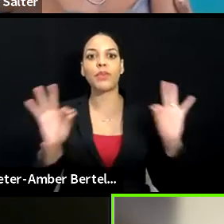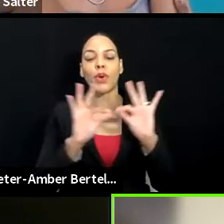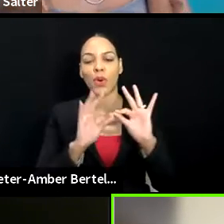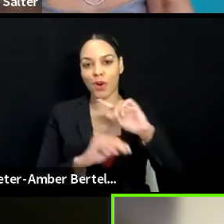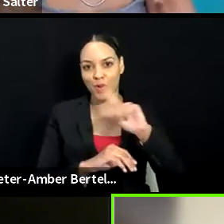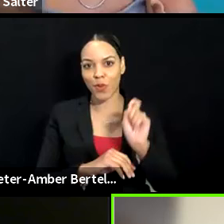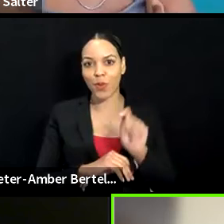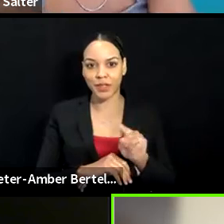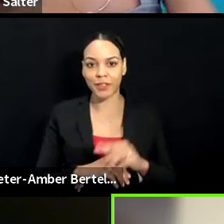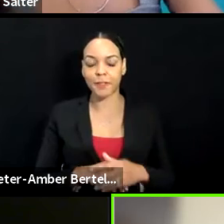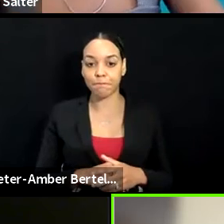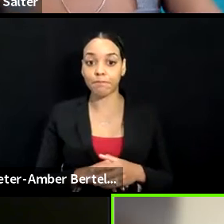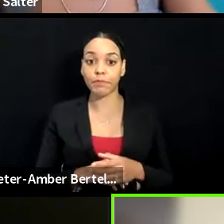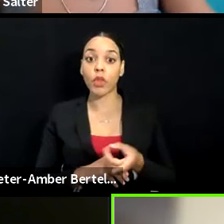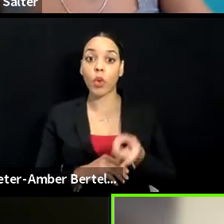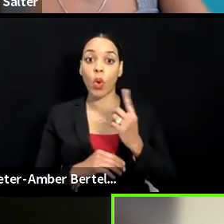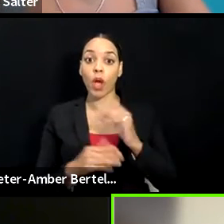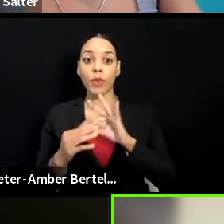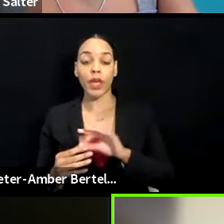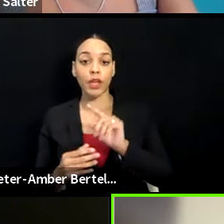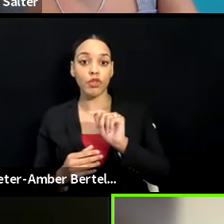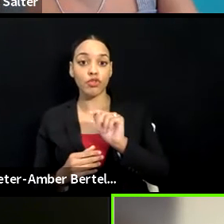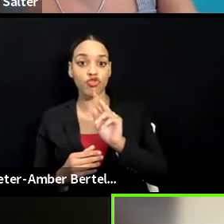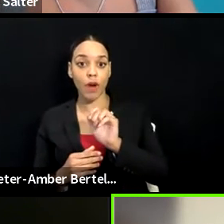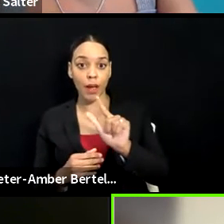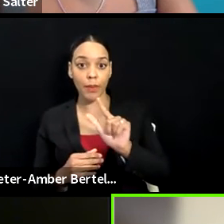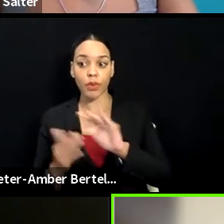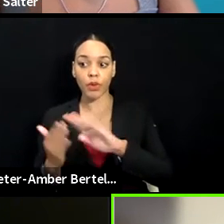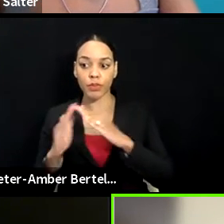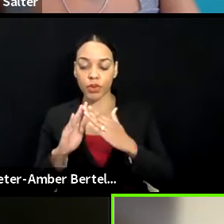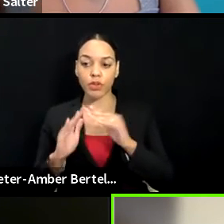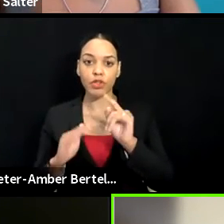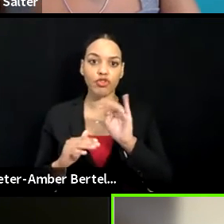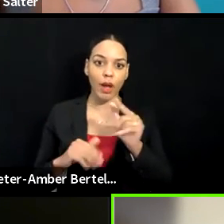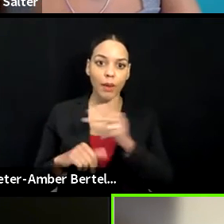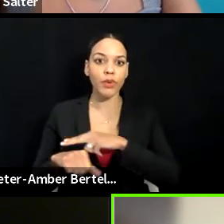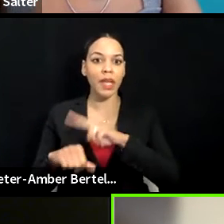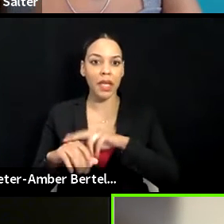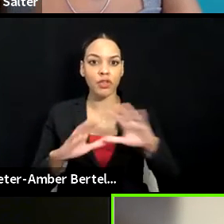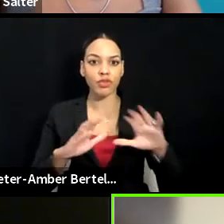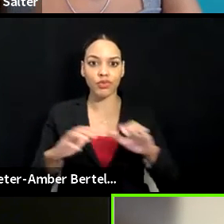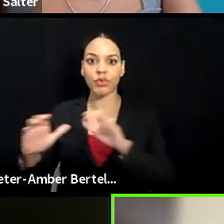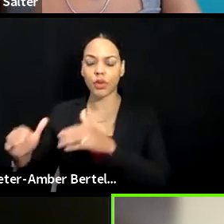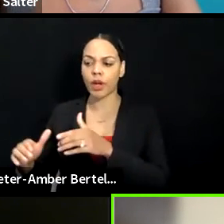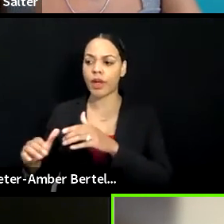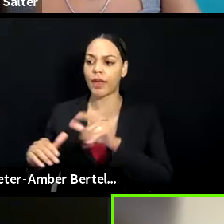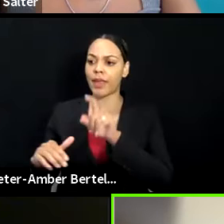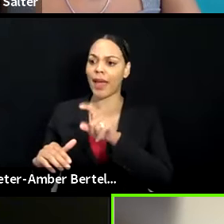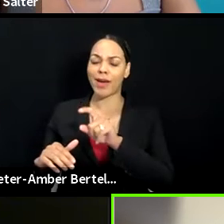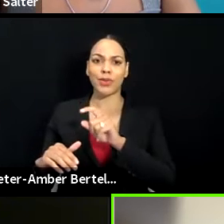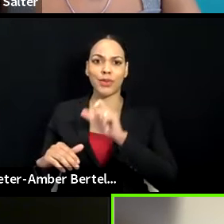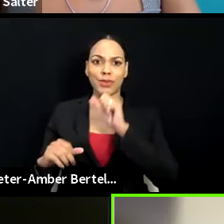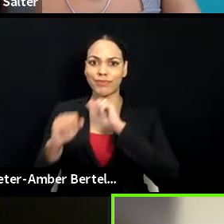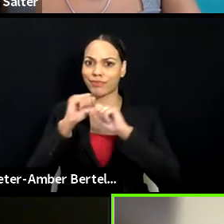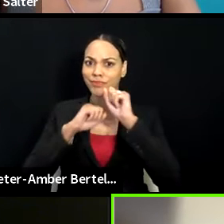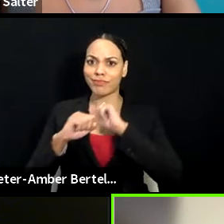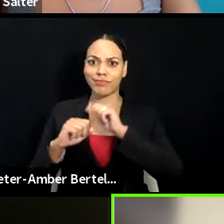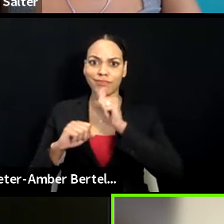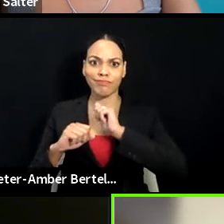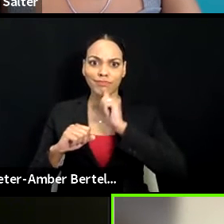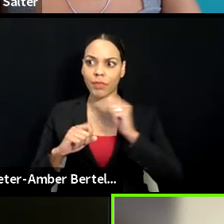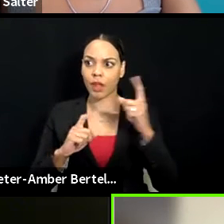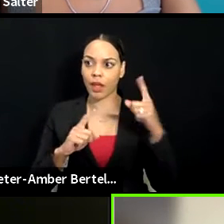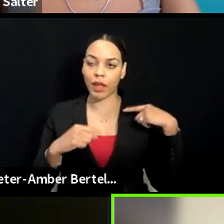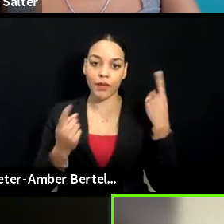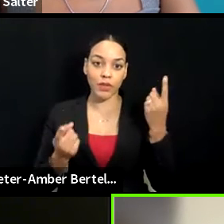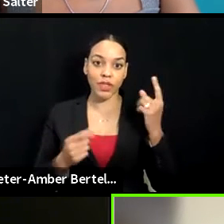know, one that tribal communities and tribal nations have had to deal with for, you know, ever since Christopher Columbus got lost